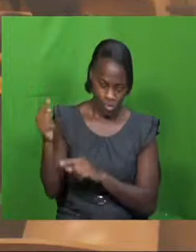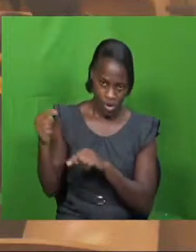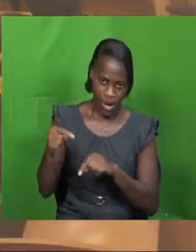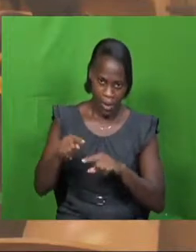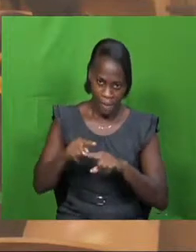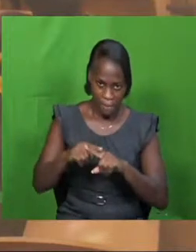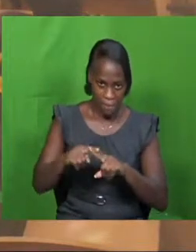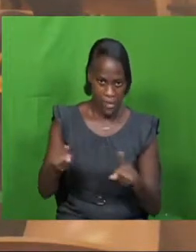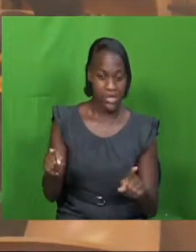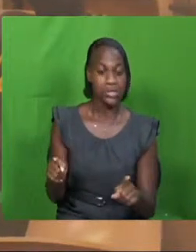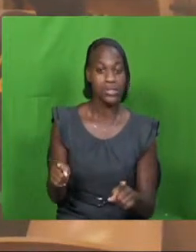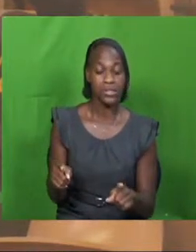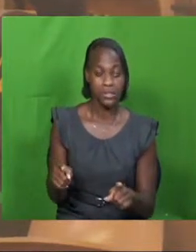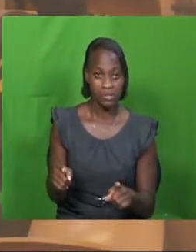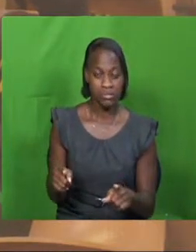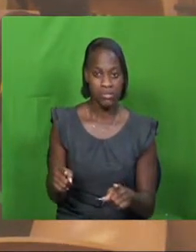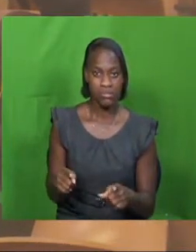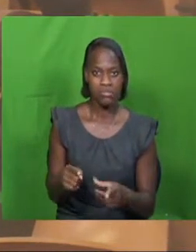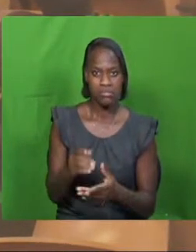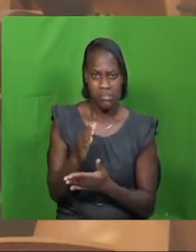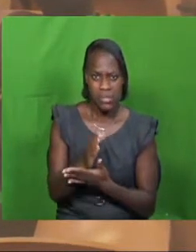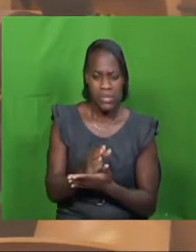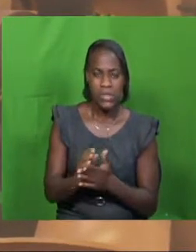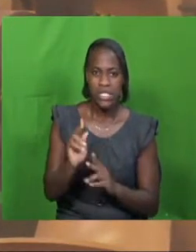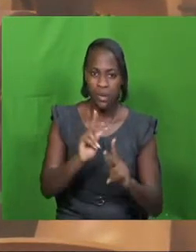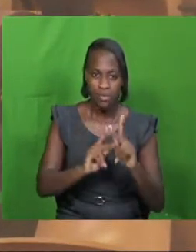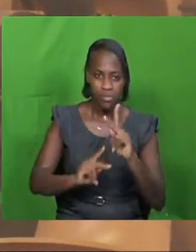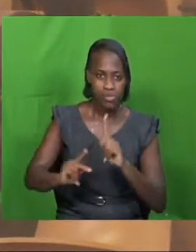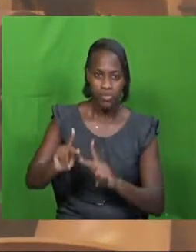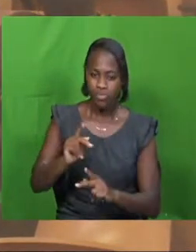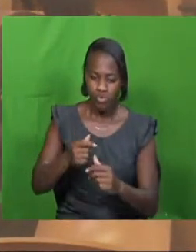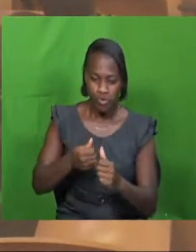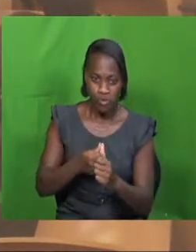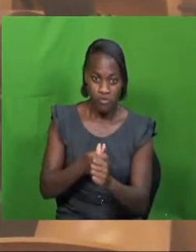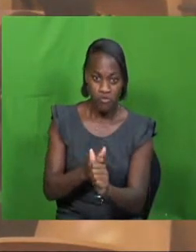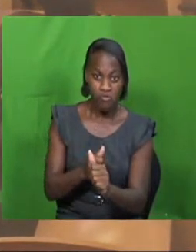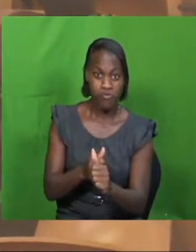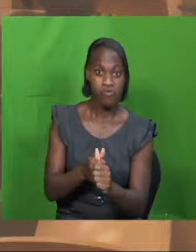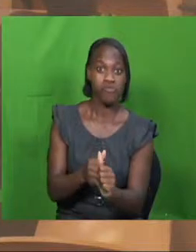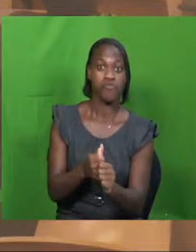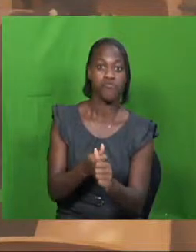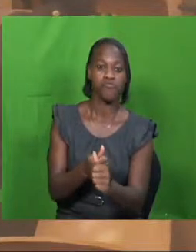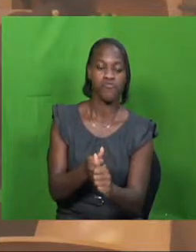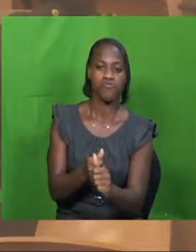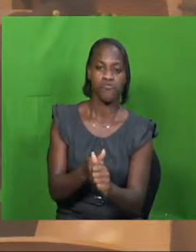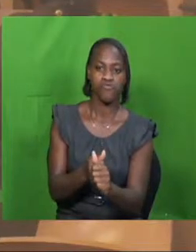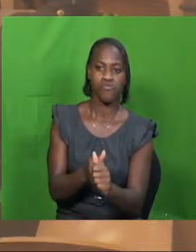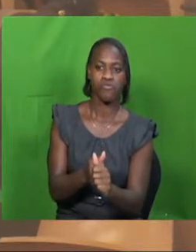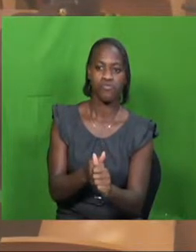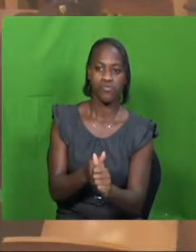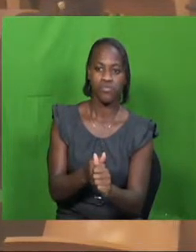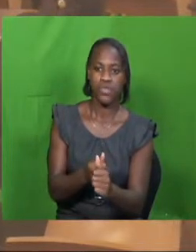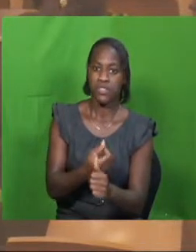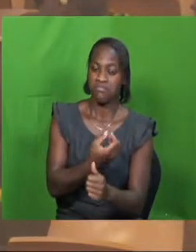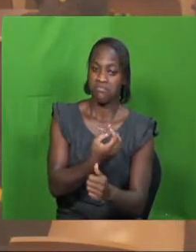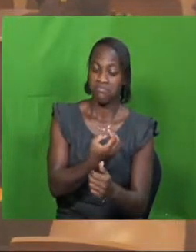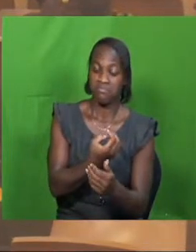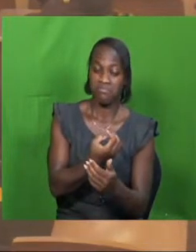quite a number of her entourage, made up of some elders